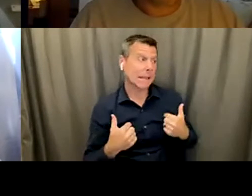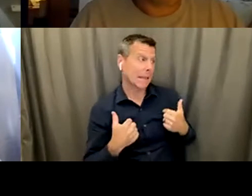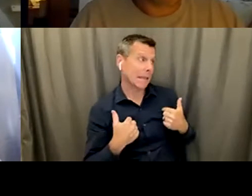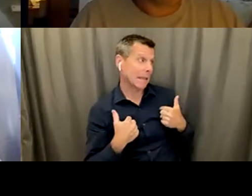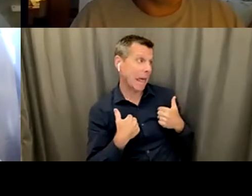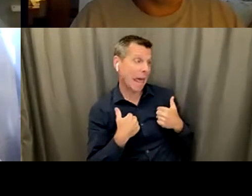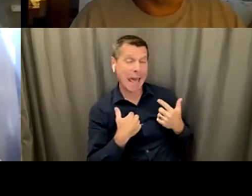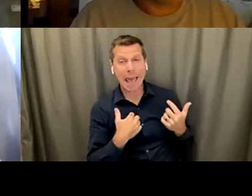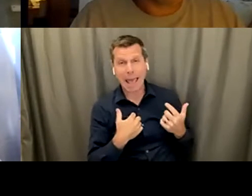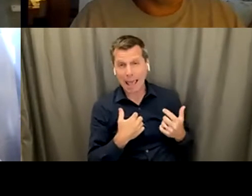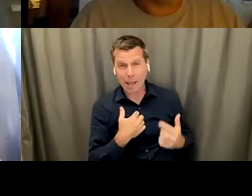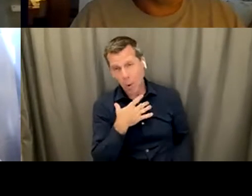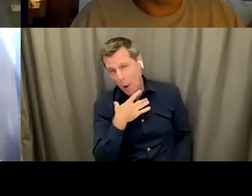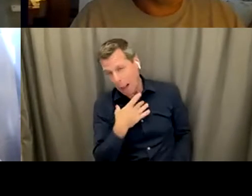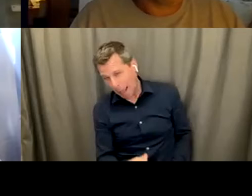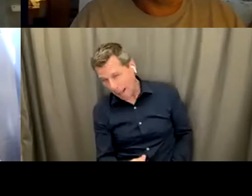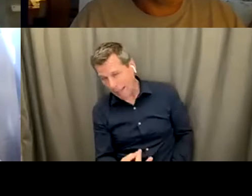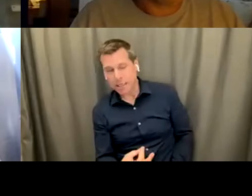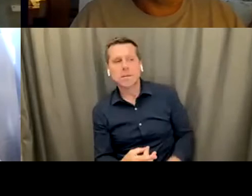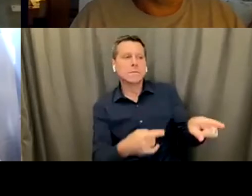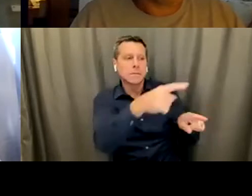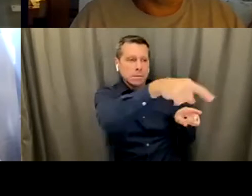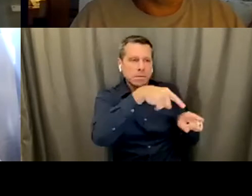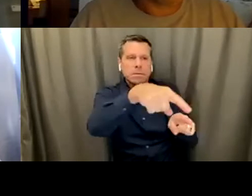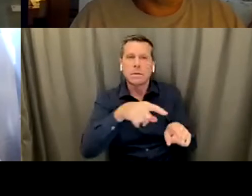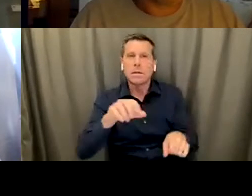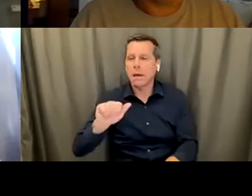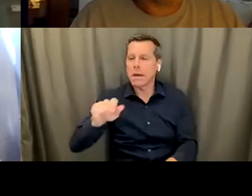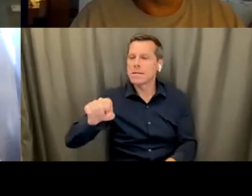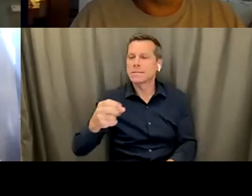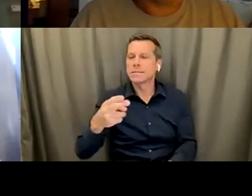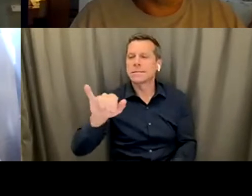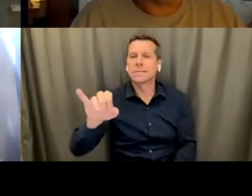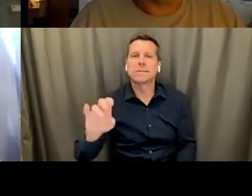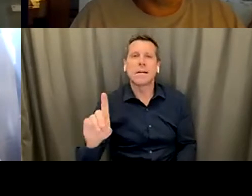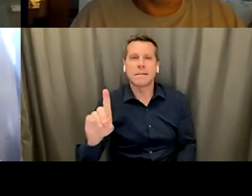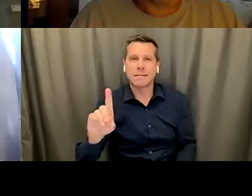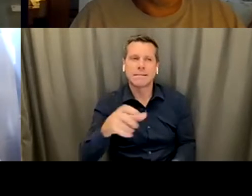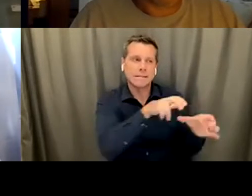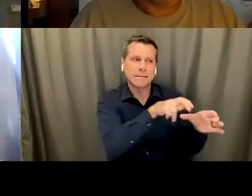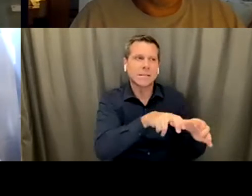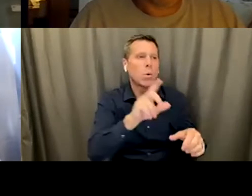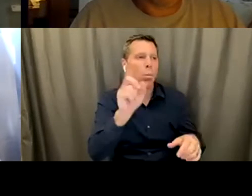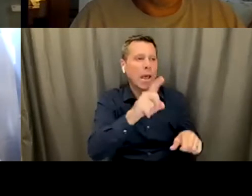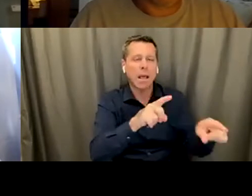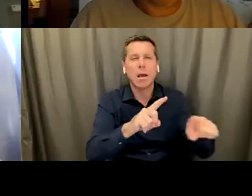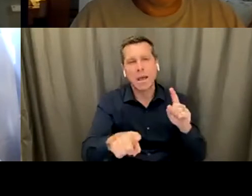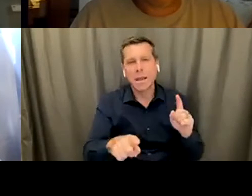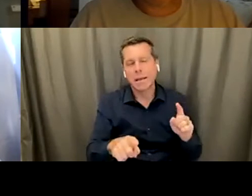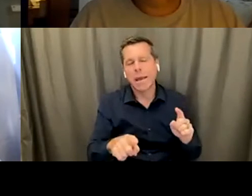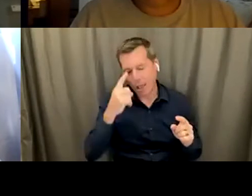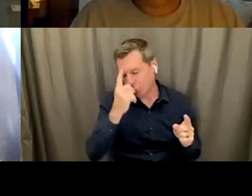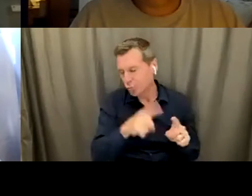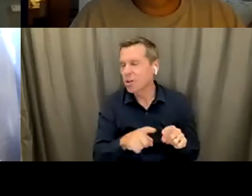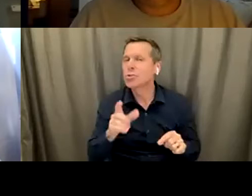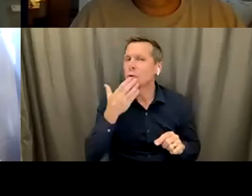Yeah, I hate having it, but it makes sense this time. So David Balo had a question that keeps coming back up.